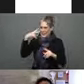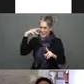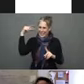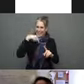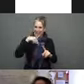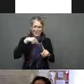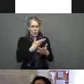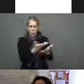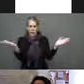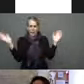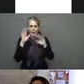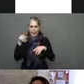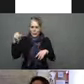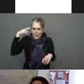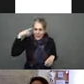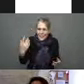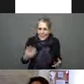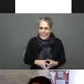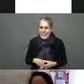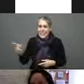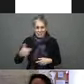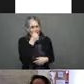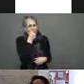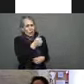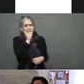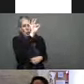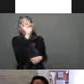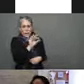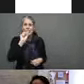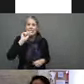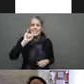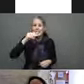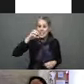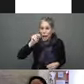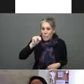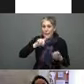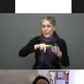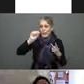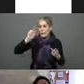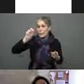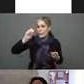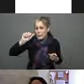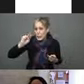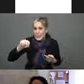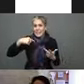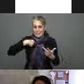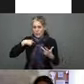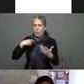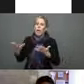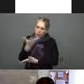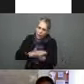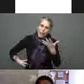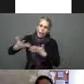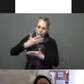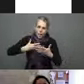Uh, that's a great question. It's something Simon and I have discussed, Simon and Susan and I have discussed at great lengths. Um, it's not totally sure yet. So we